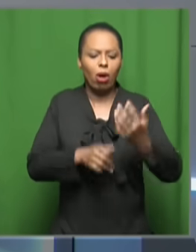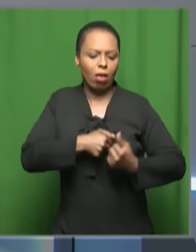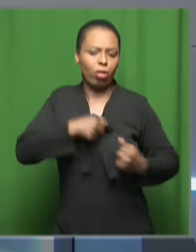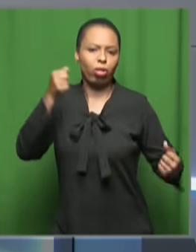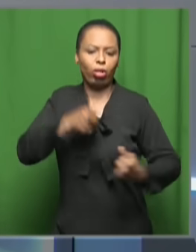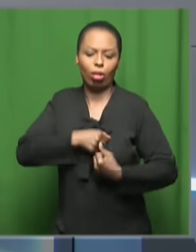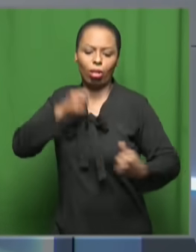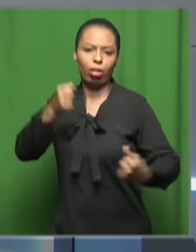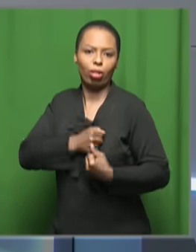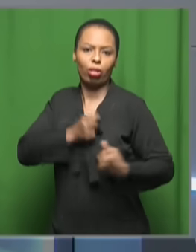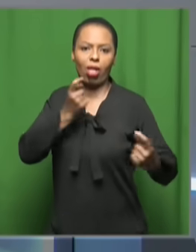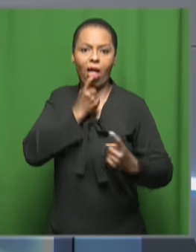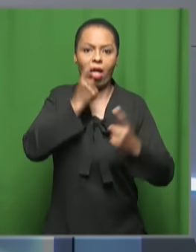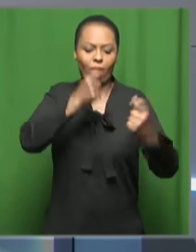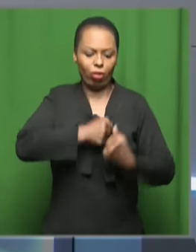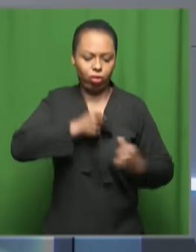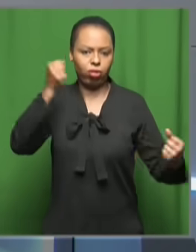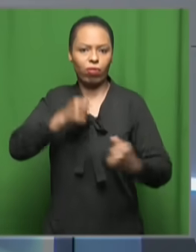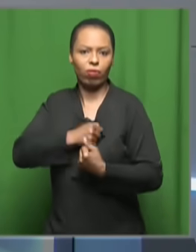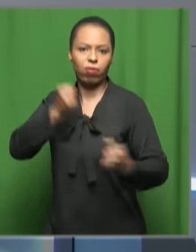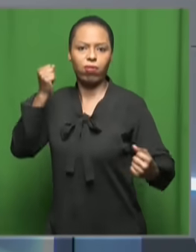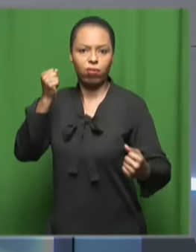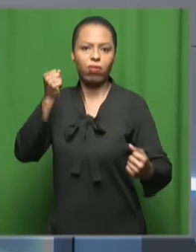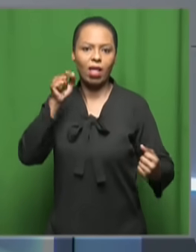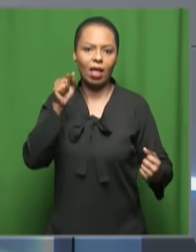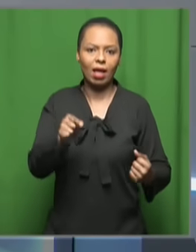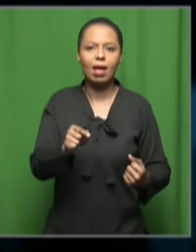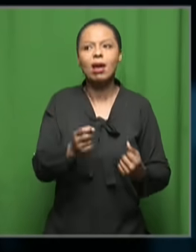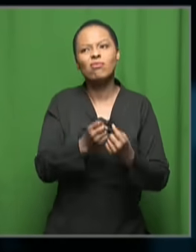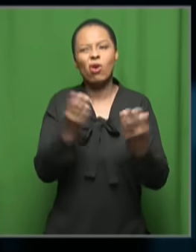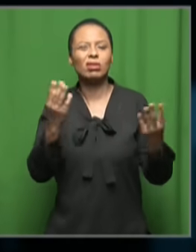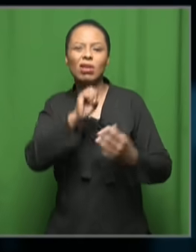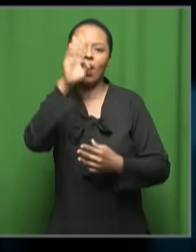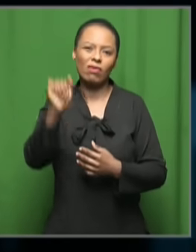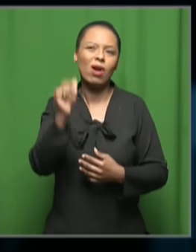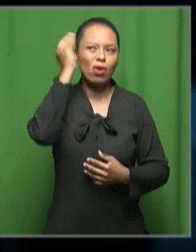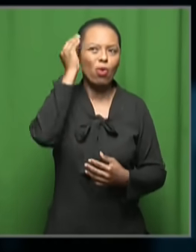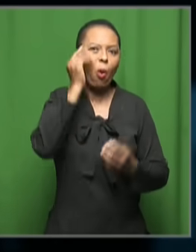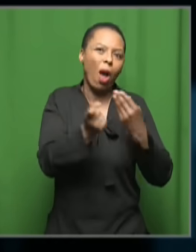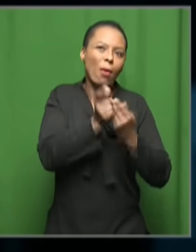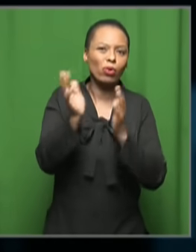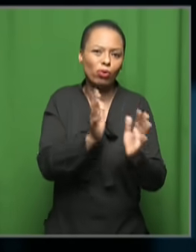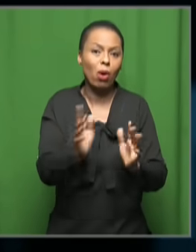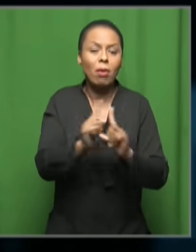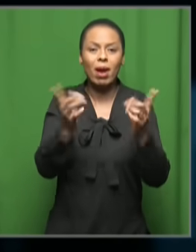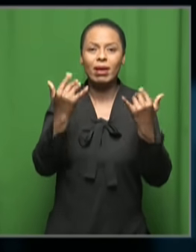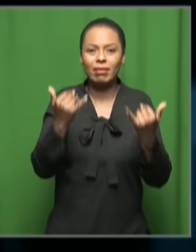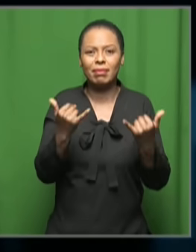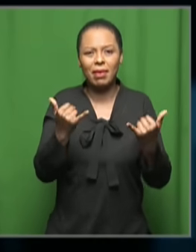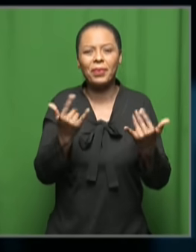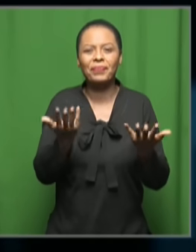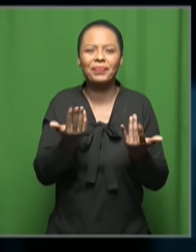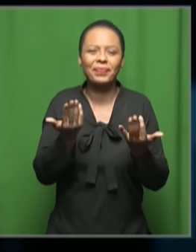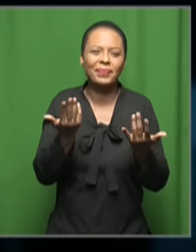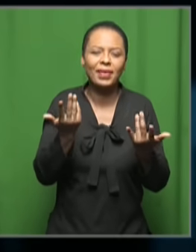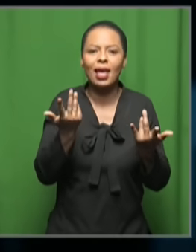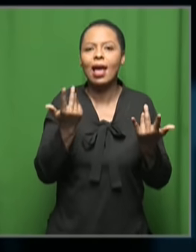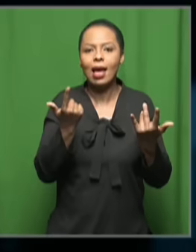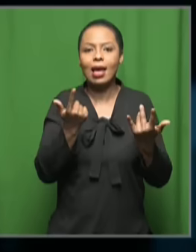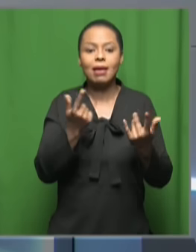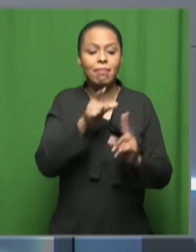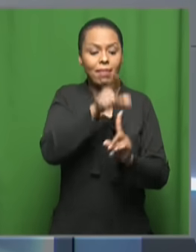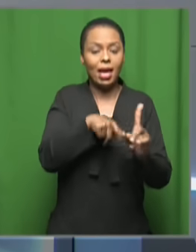South Africans know only too well. But what is happening is that they're not getting the level of protection